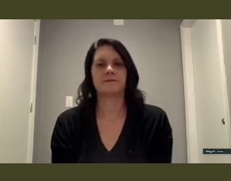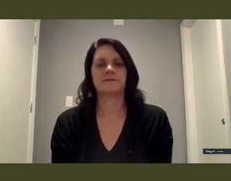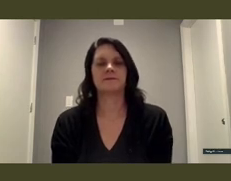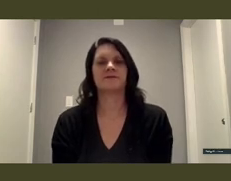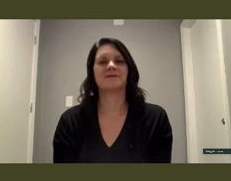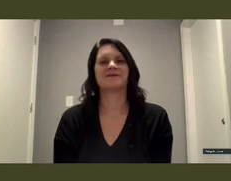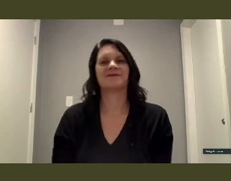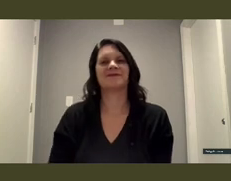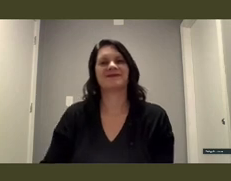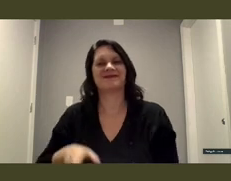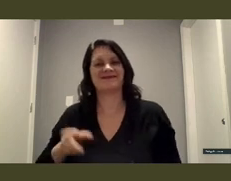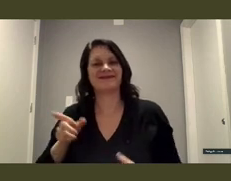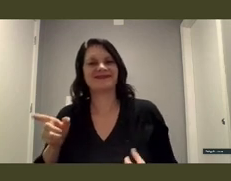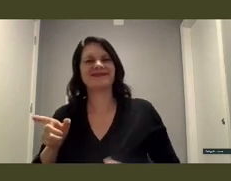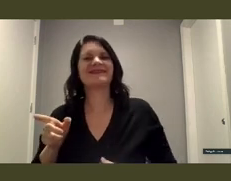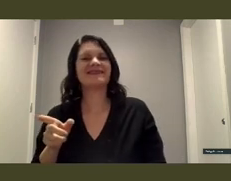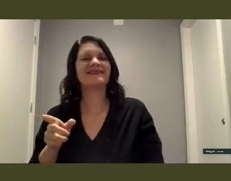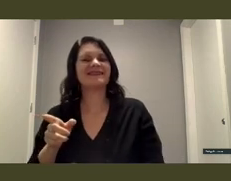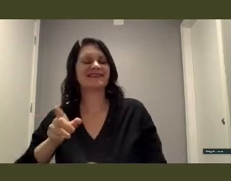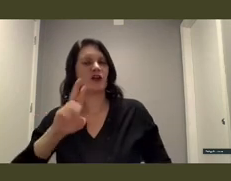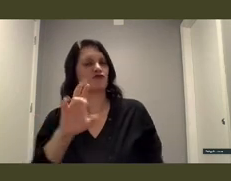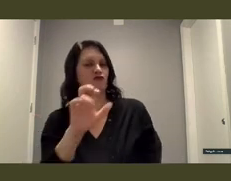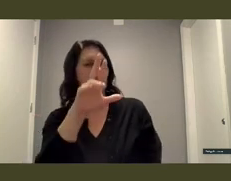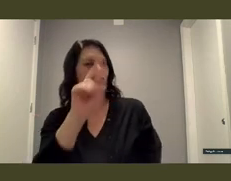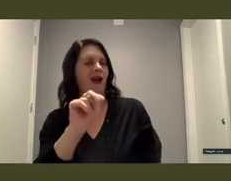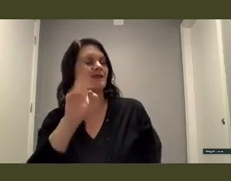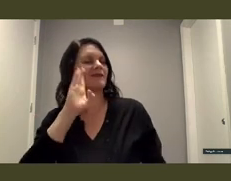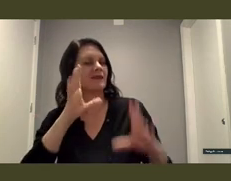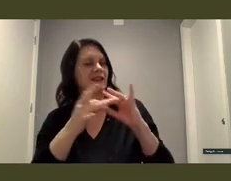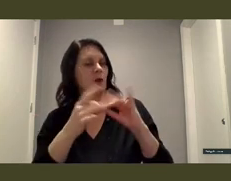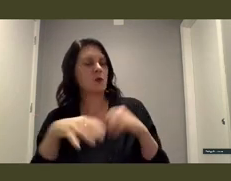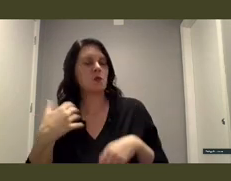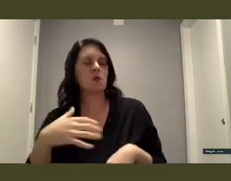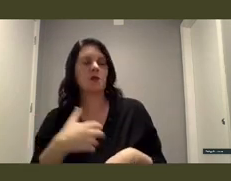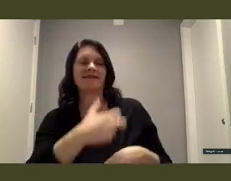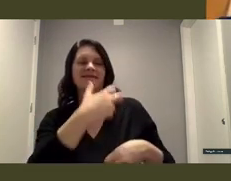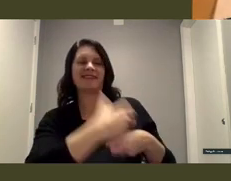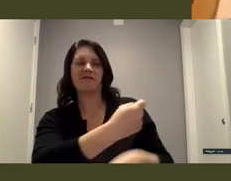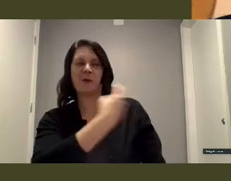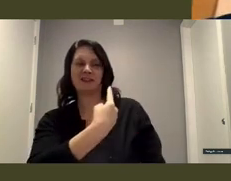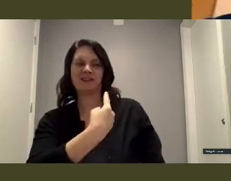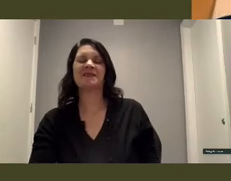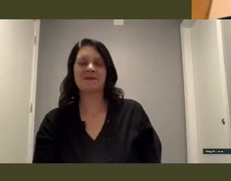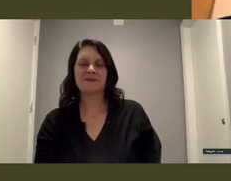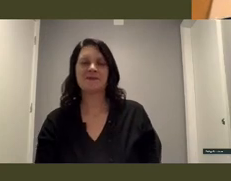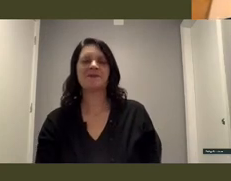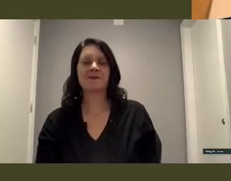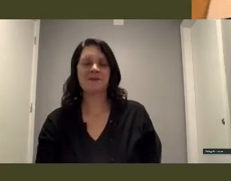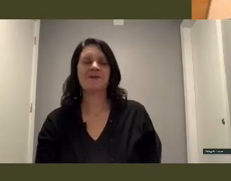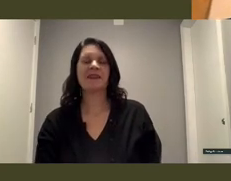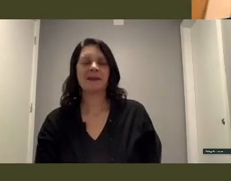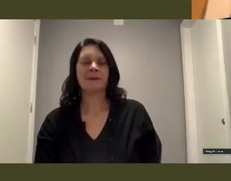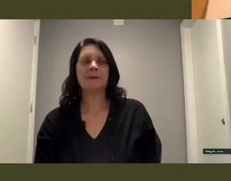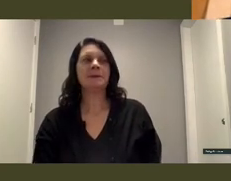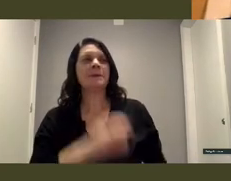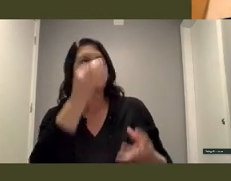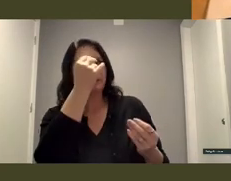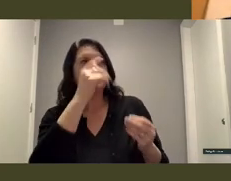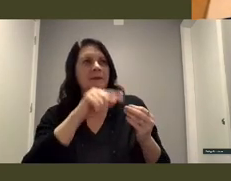Those are very tough questions, you know. I mean, even as I listened to the first one posed, about